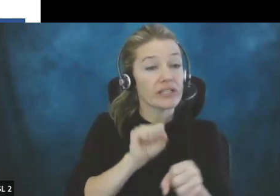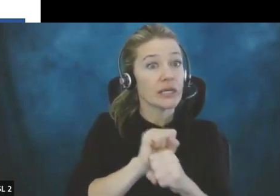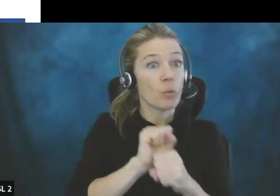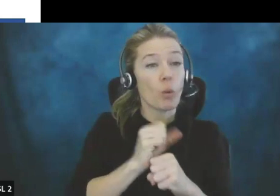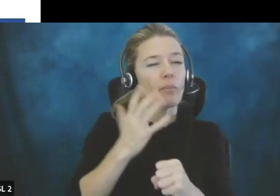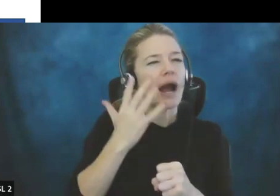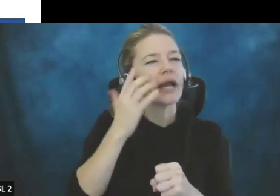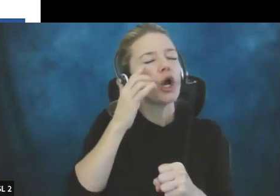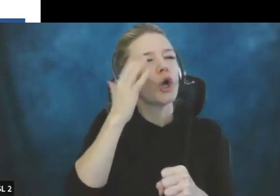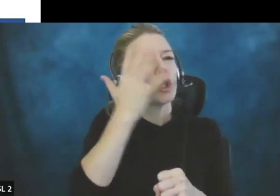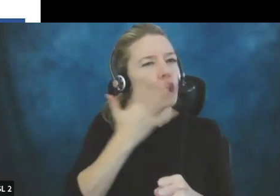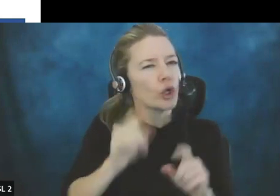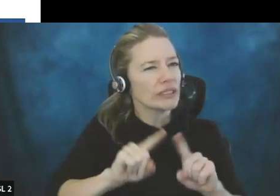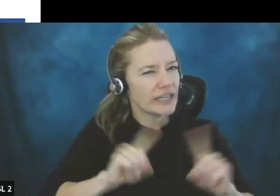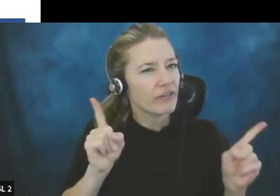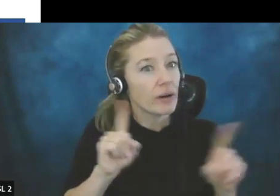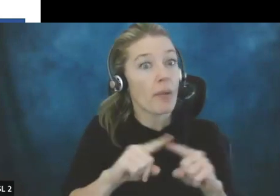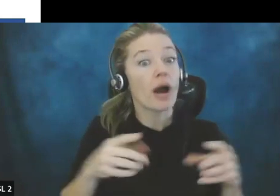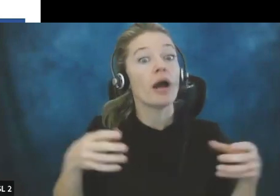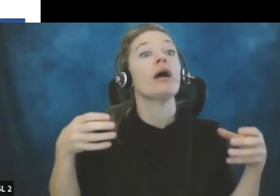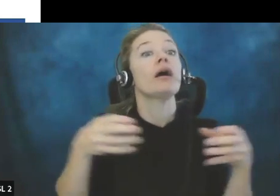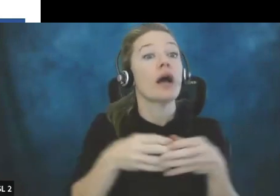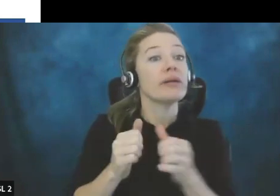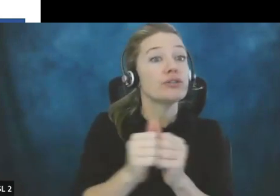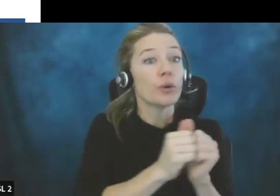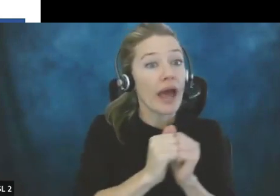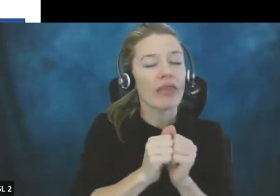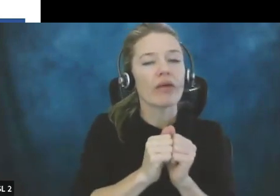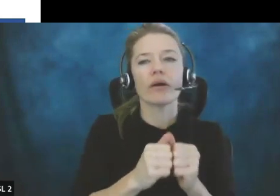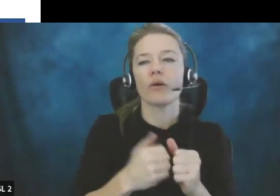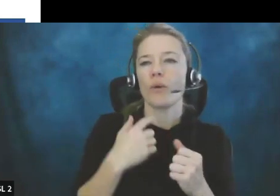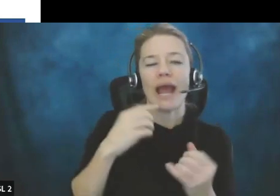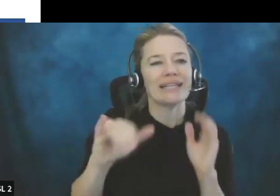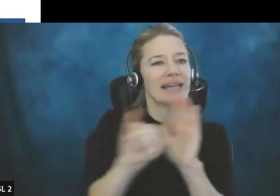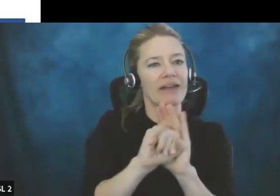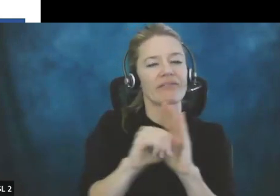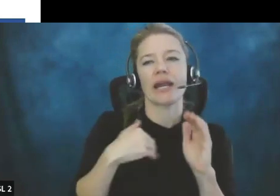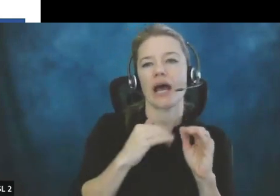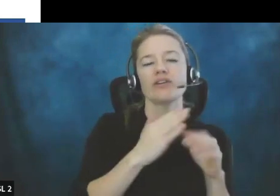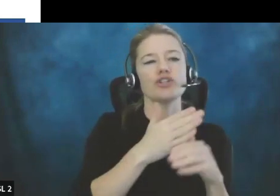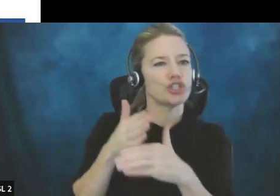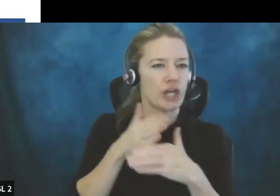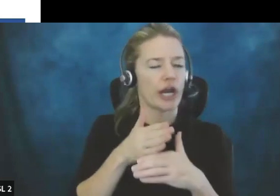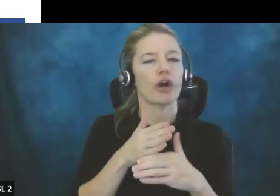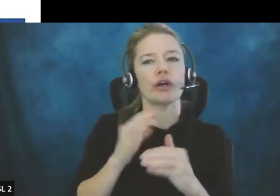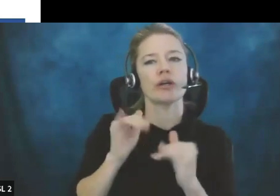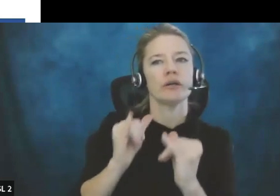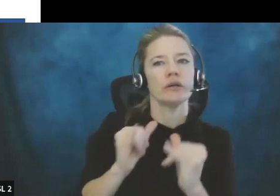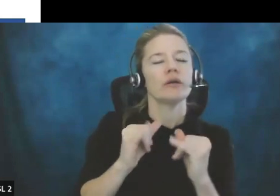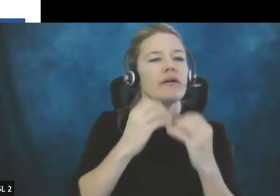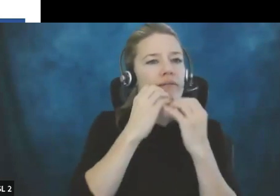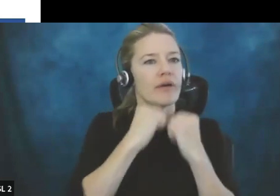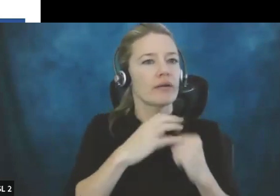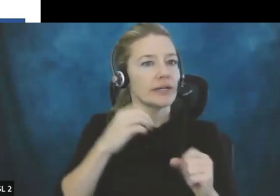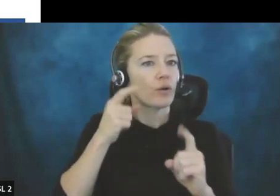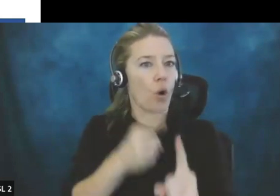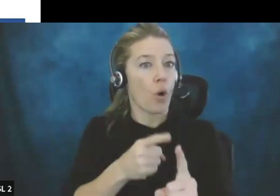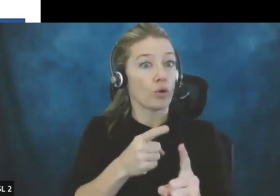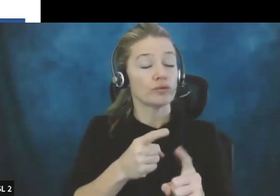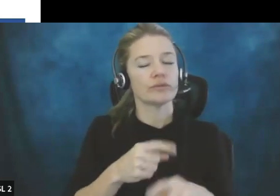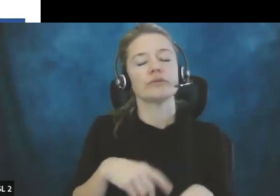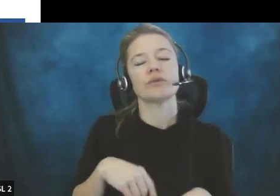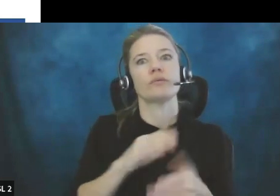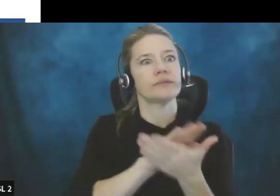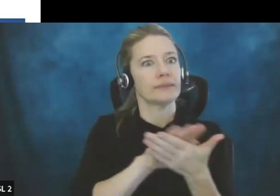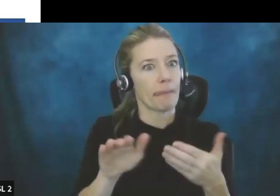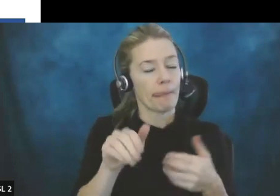and advocacy work even, that really coming together and finding those shared goals and values. So really became critical to come to the